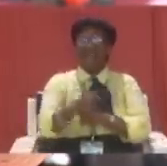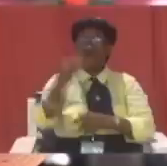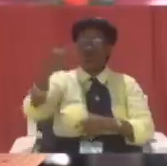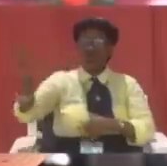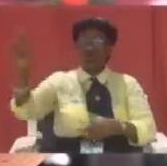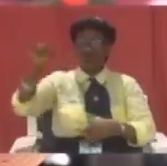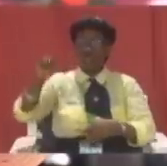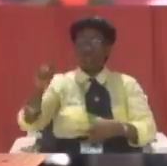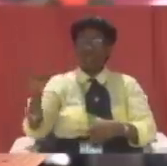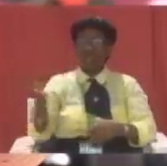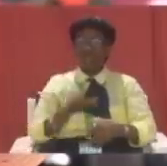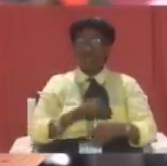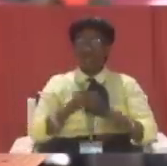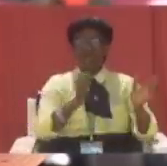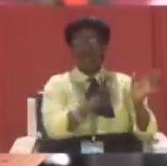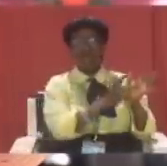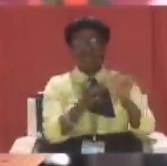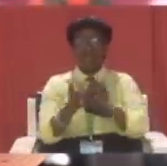is